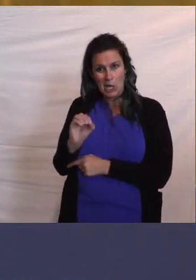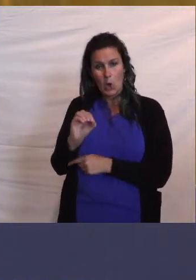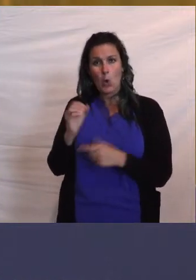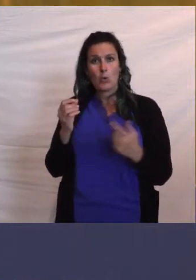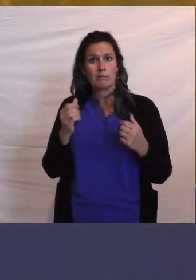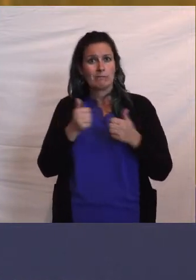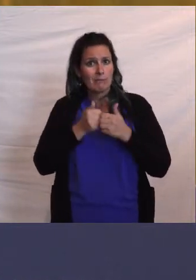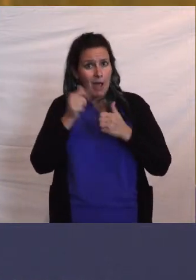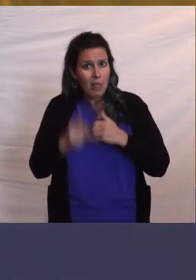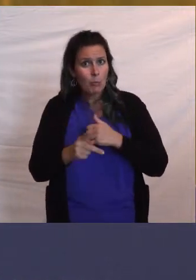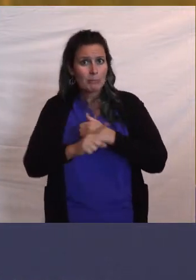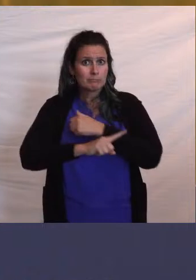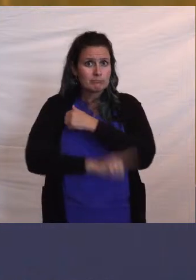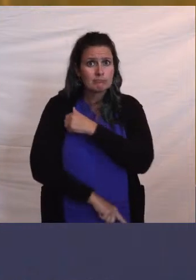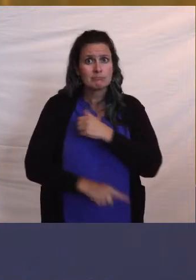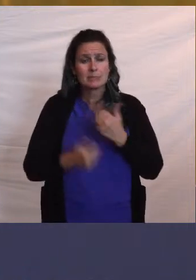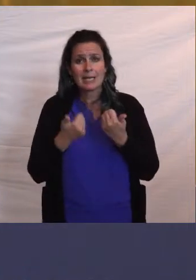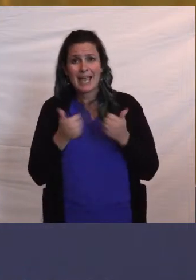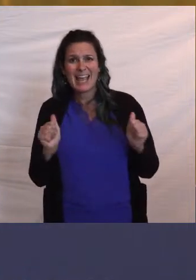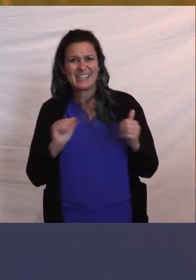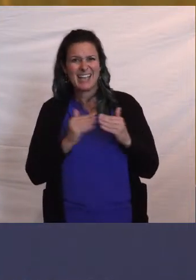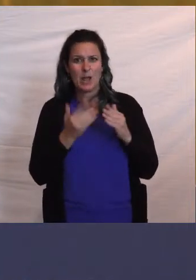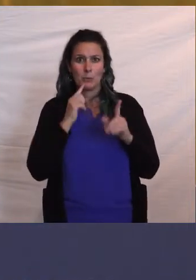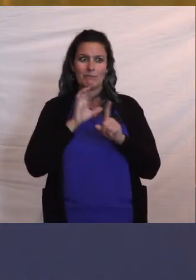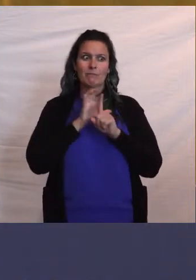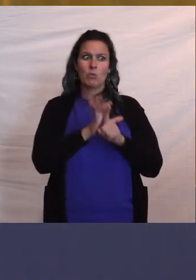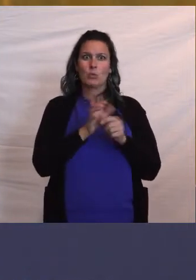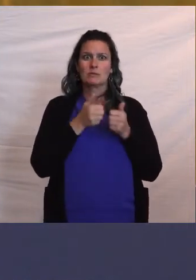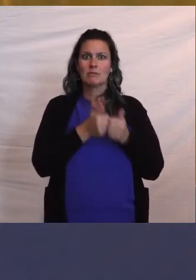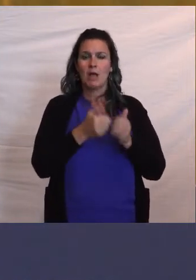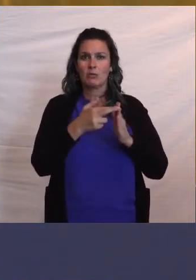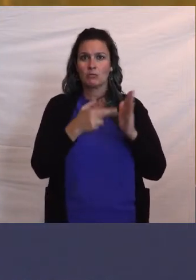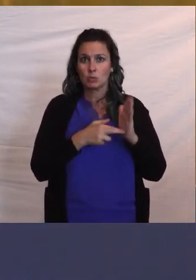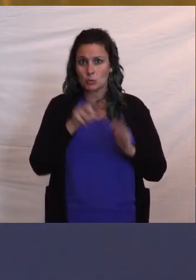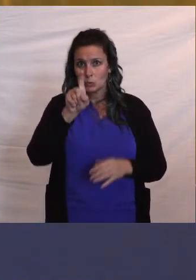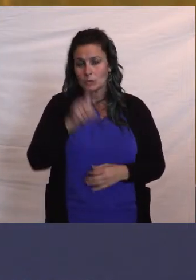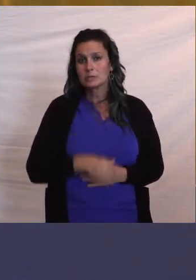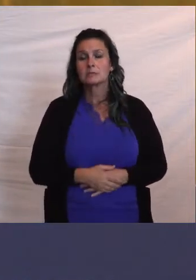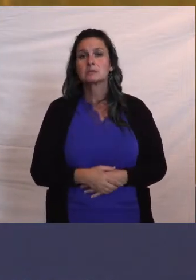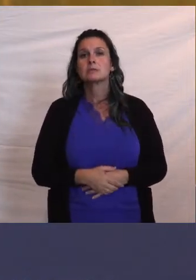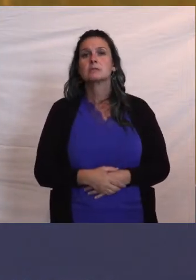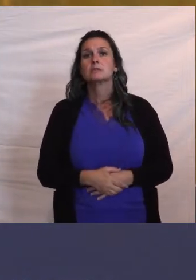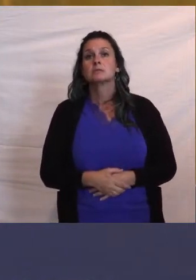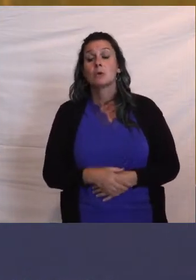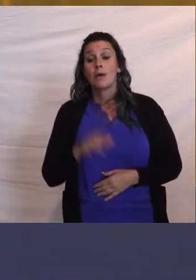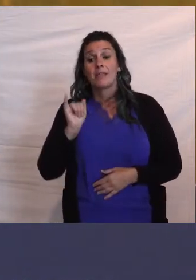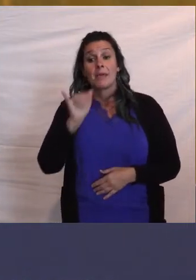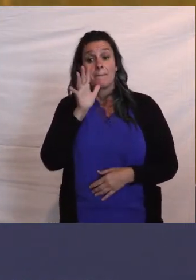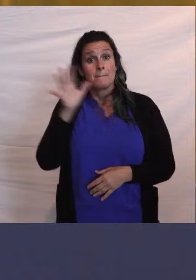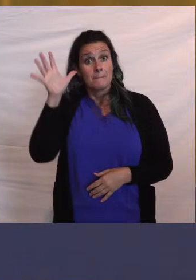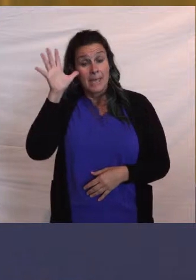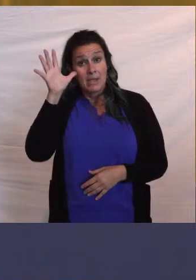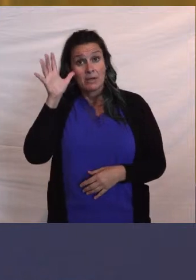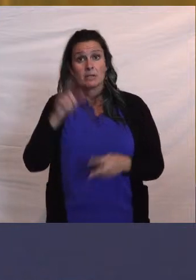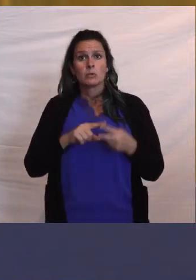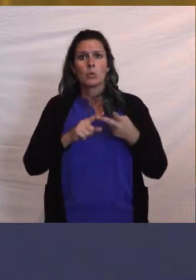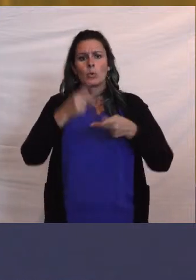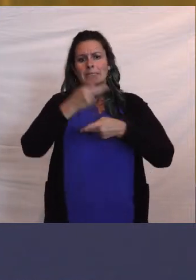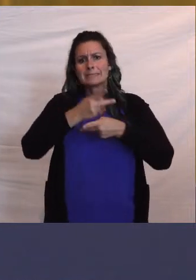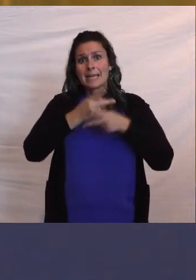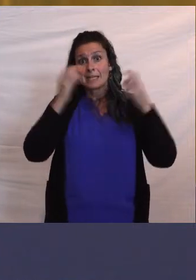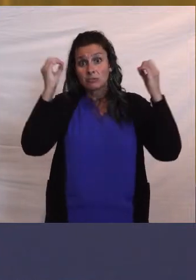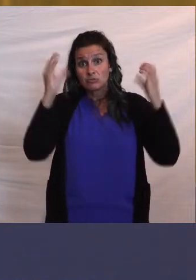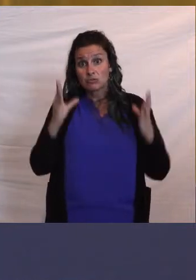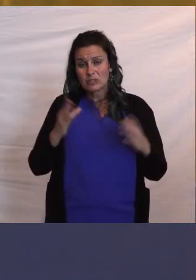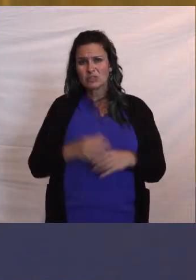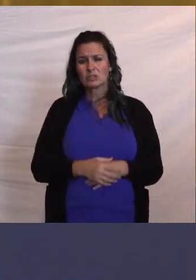kind of follow-up at all? How can this be enforced? And what would you say to a parent or a daycare